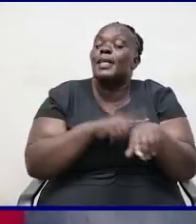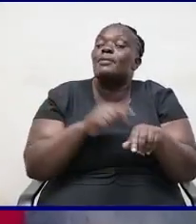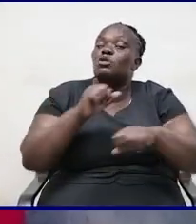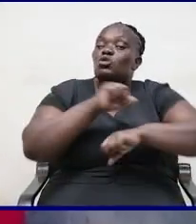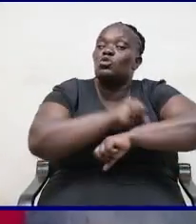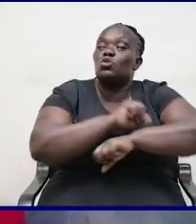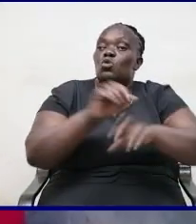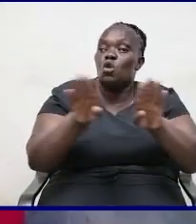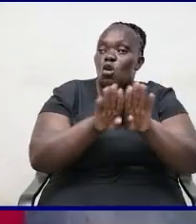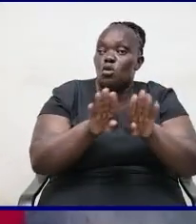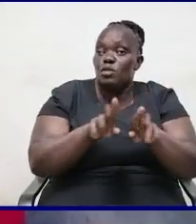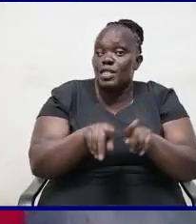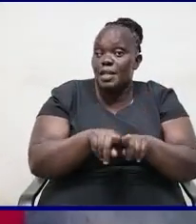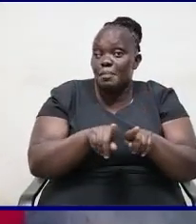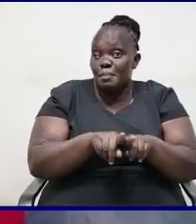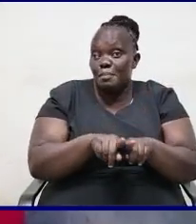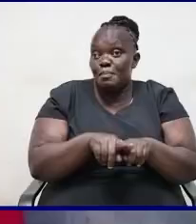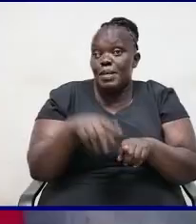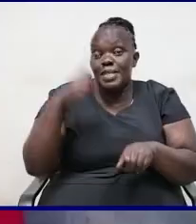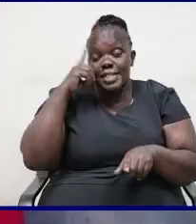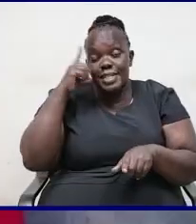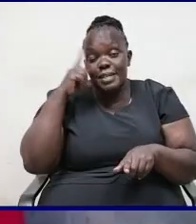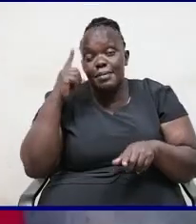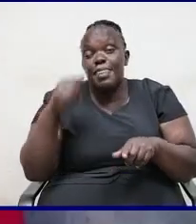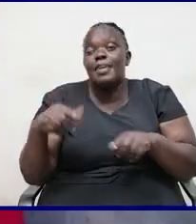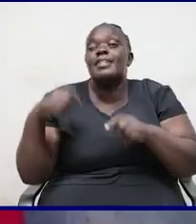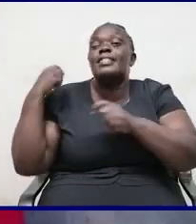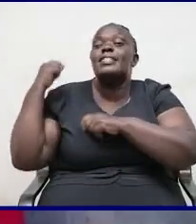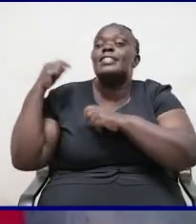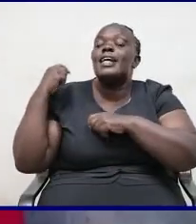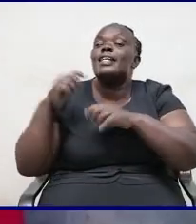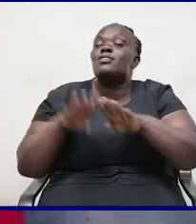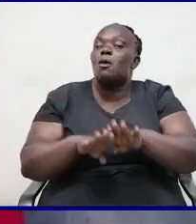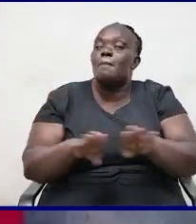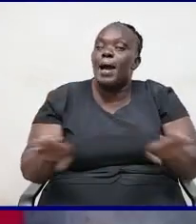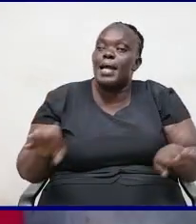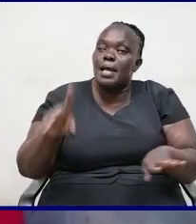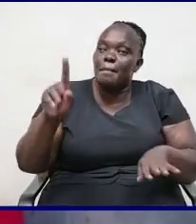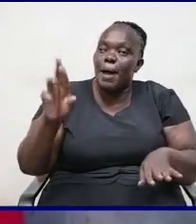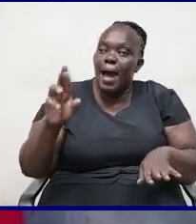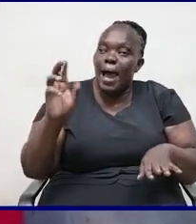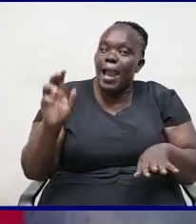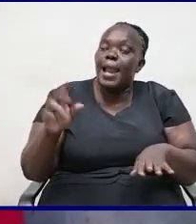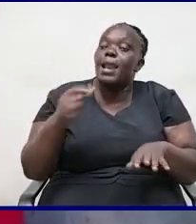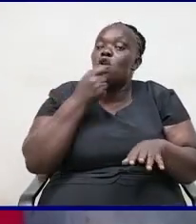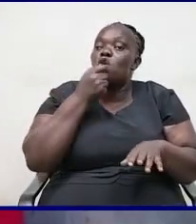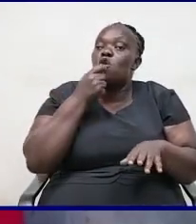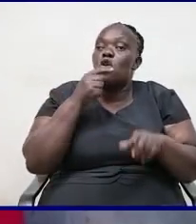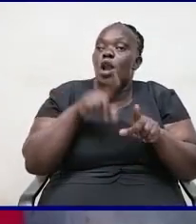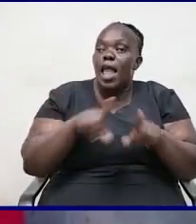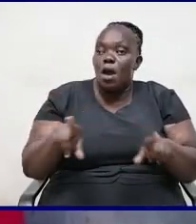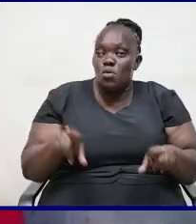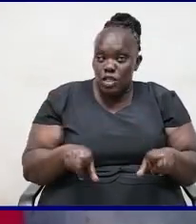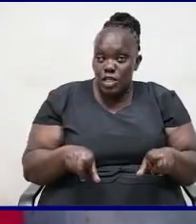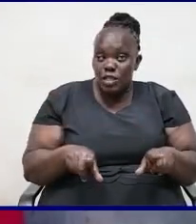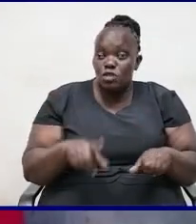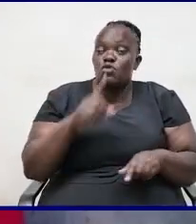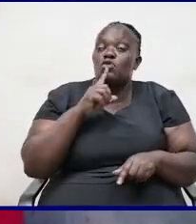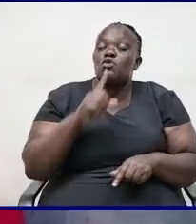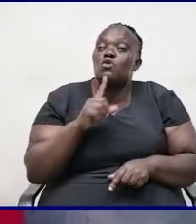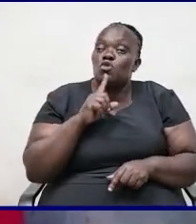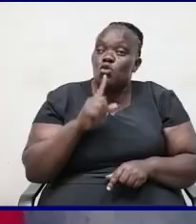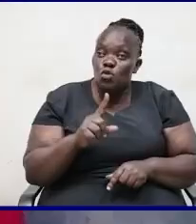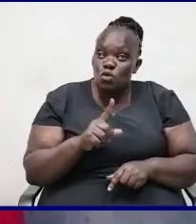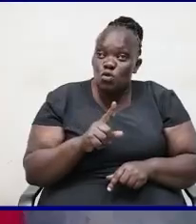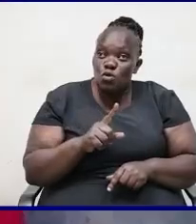closed. And I was actually sleeping on those traditional mats called par in the Luo language. And so they